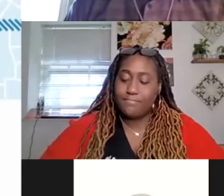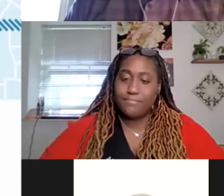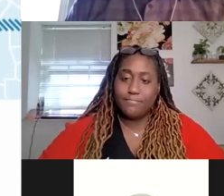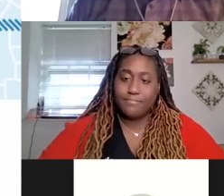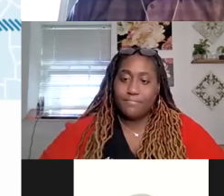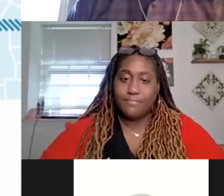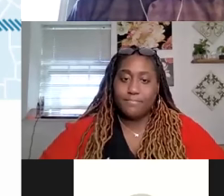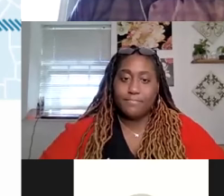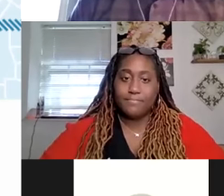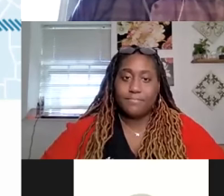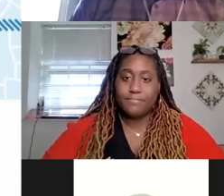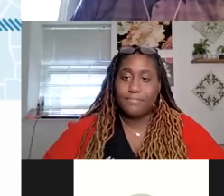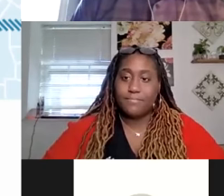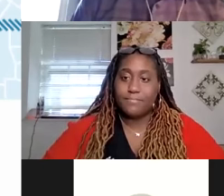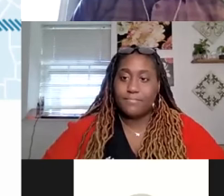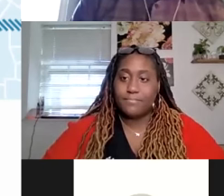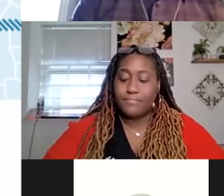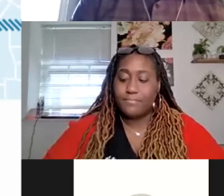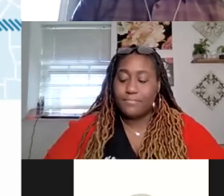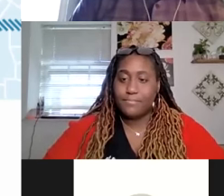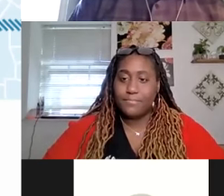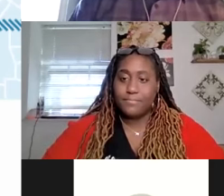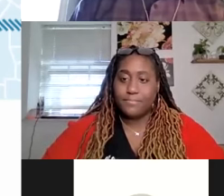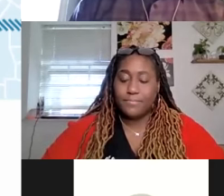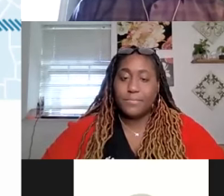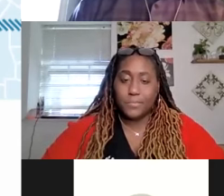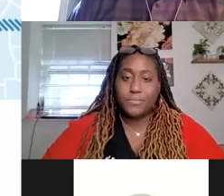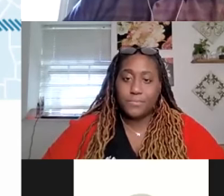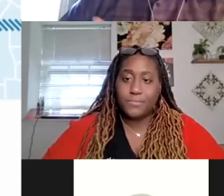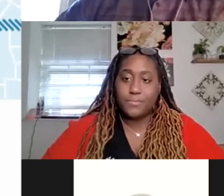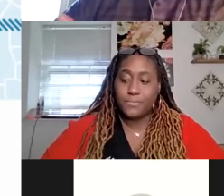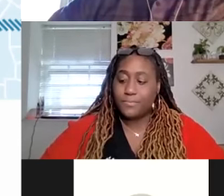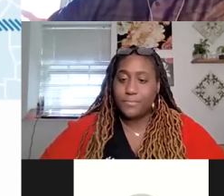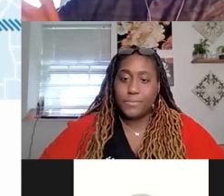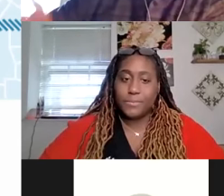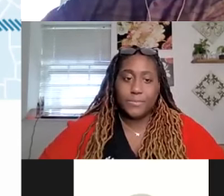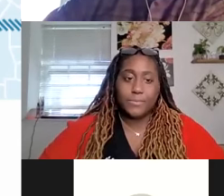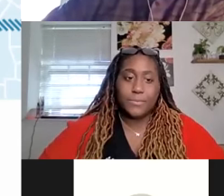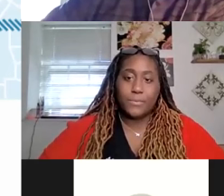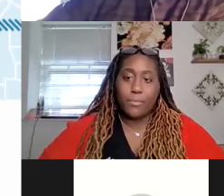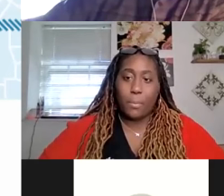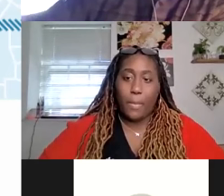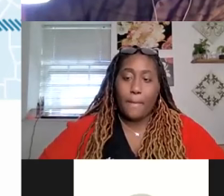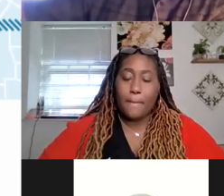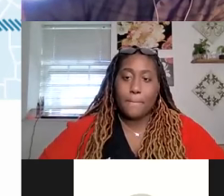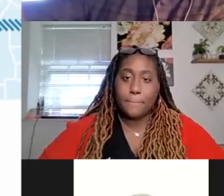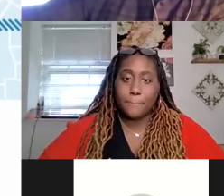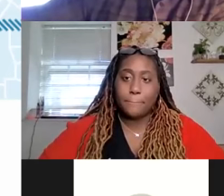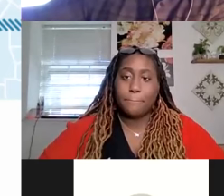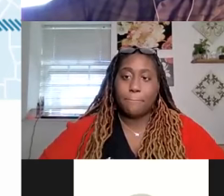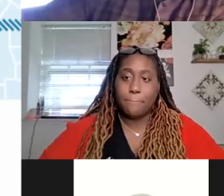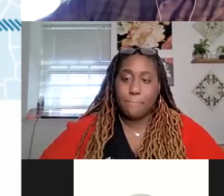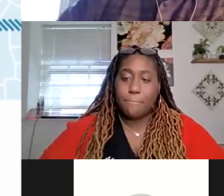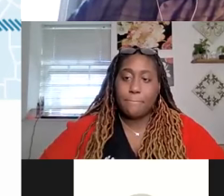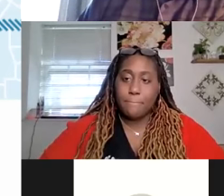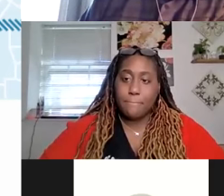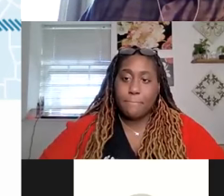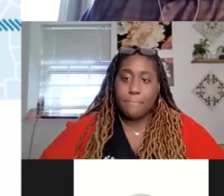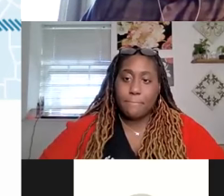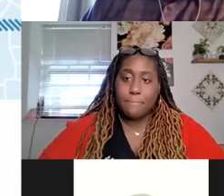them move out of those jobs, come back onto SNAP or Medicaid. They don't really retain employment and grow in those